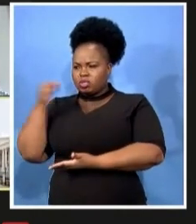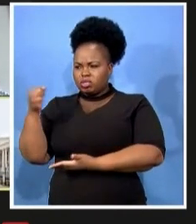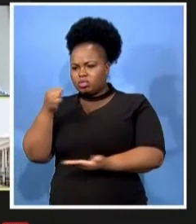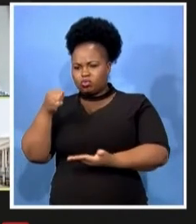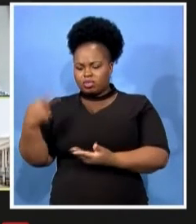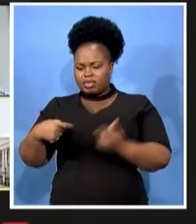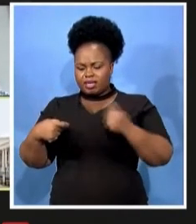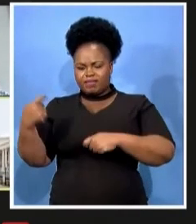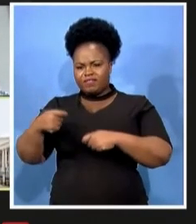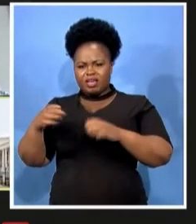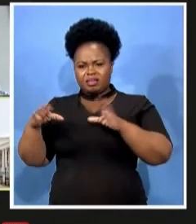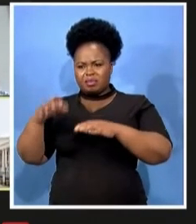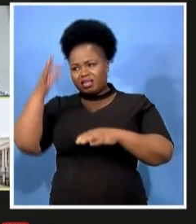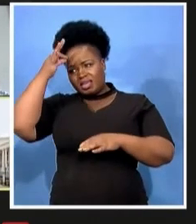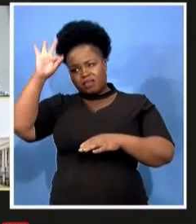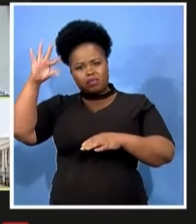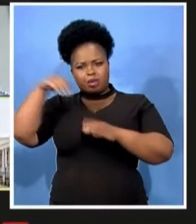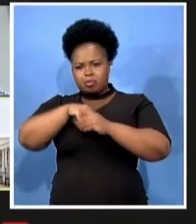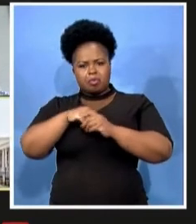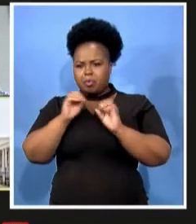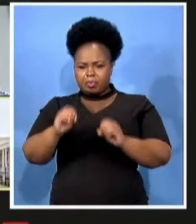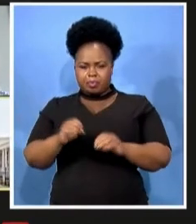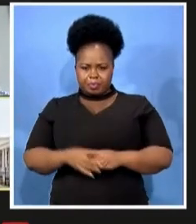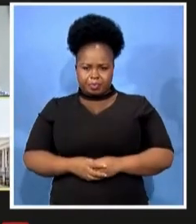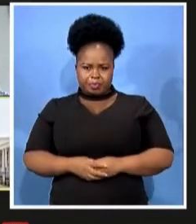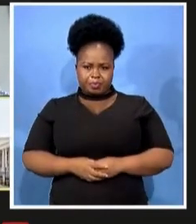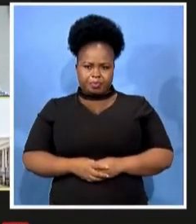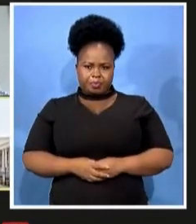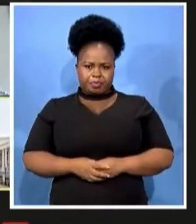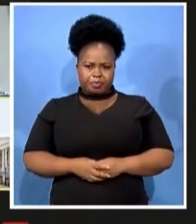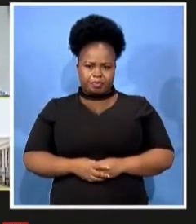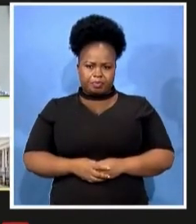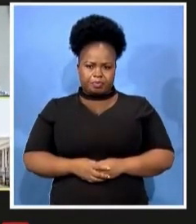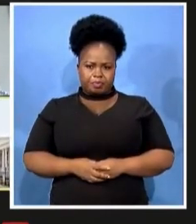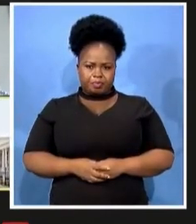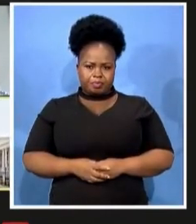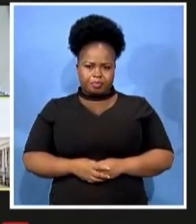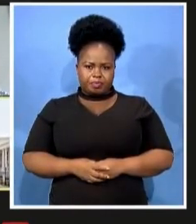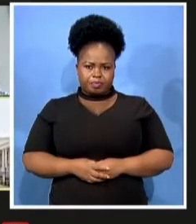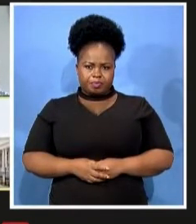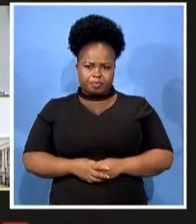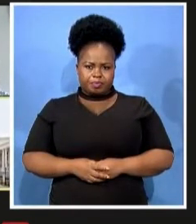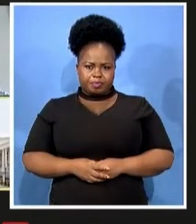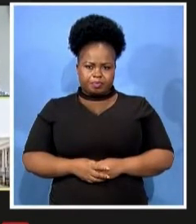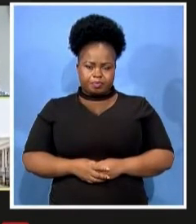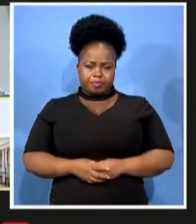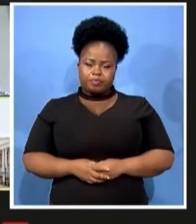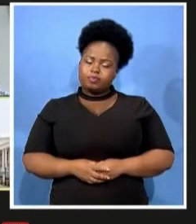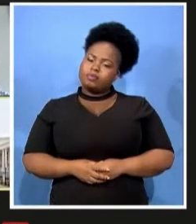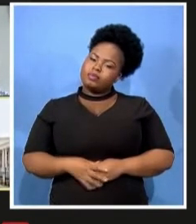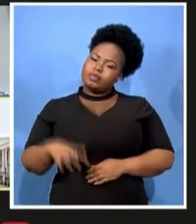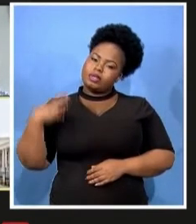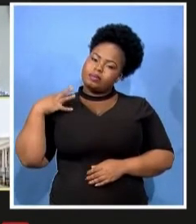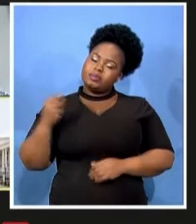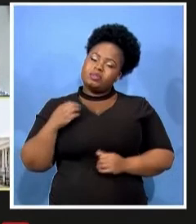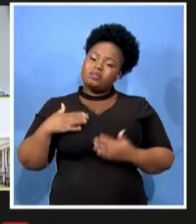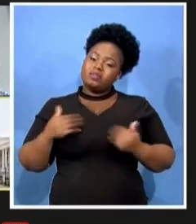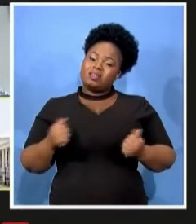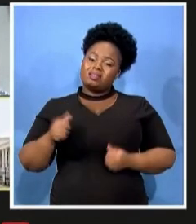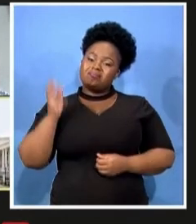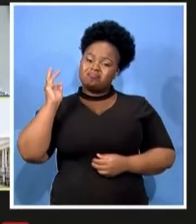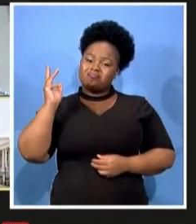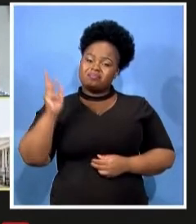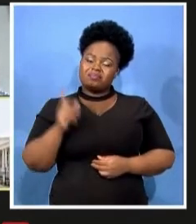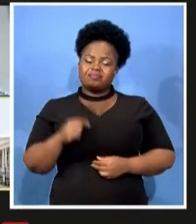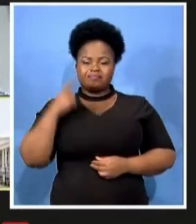a substantial of the Minister of Health's presentation, it would be beneficial for the Portfolio Committee to have the Minister